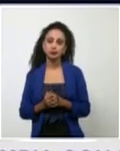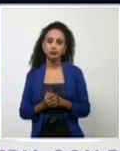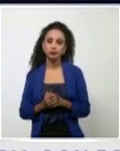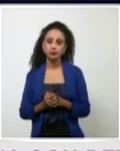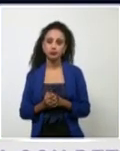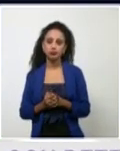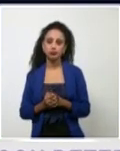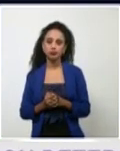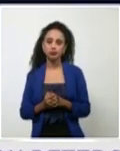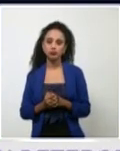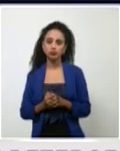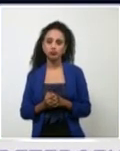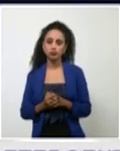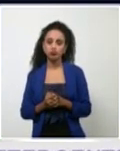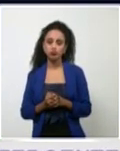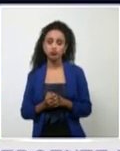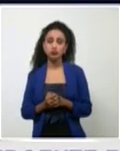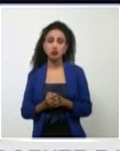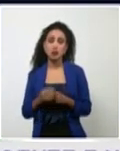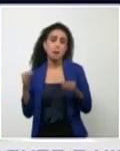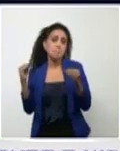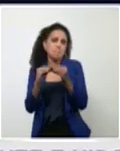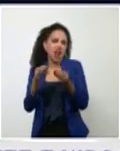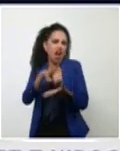main group at risk.